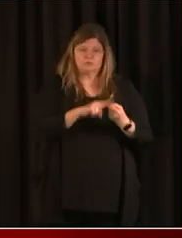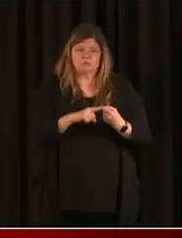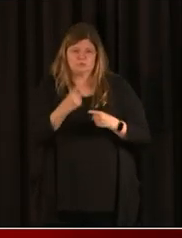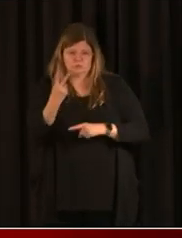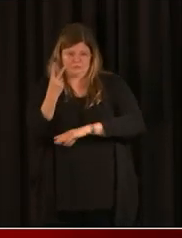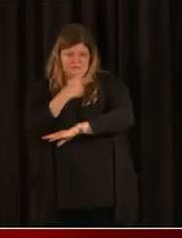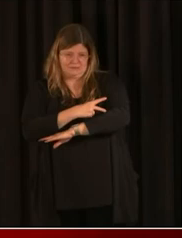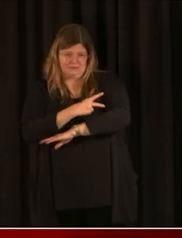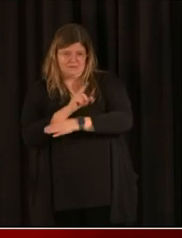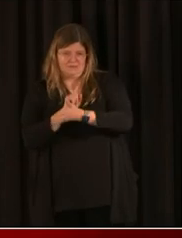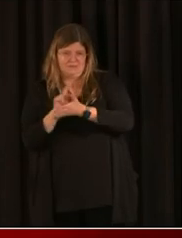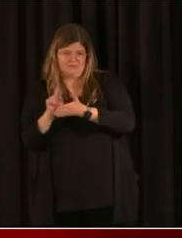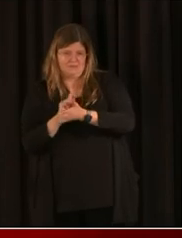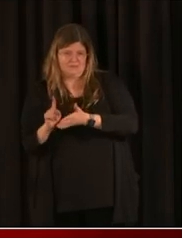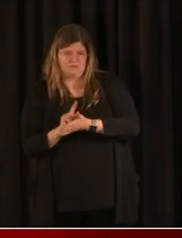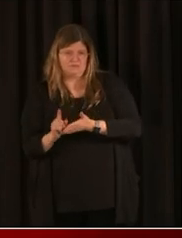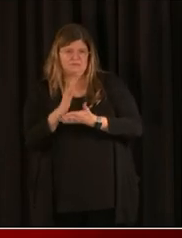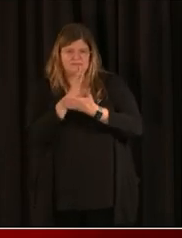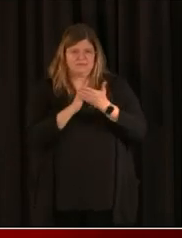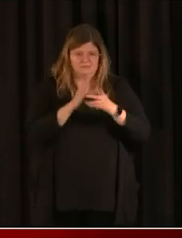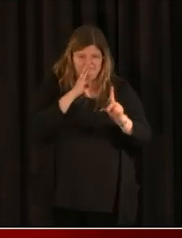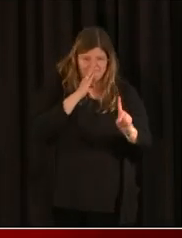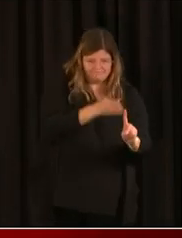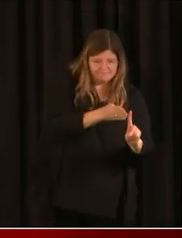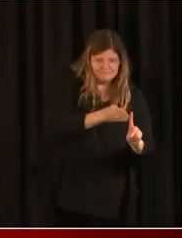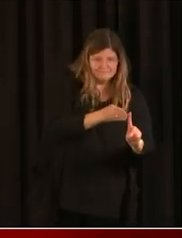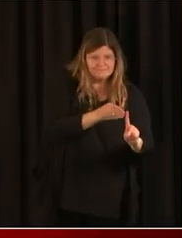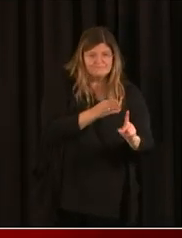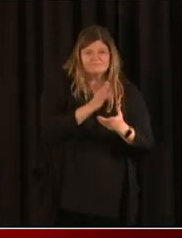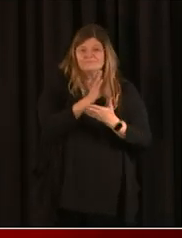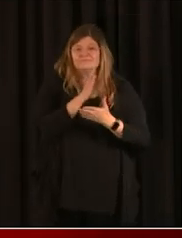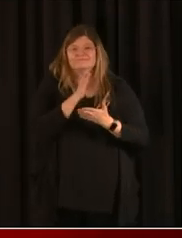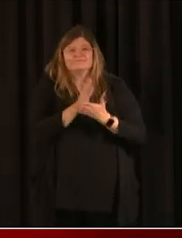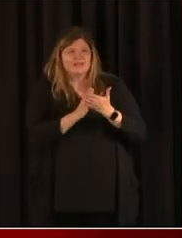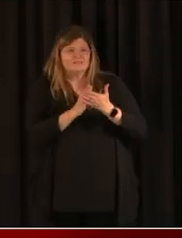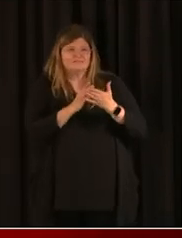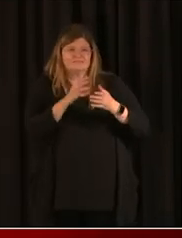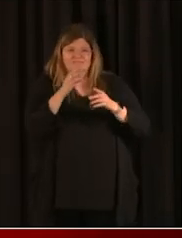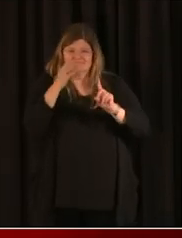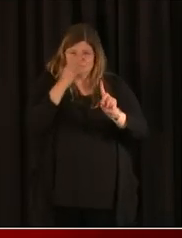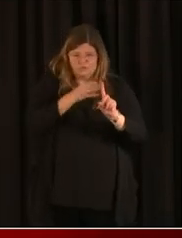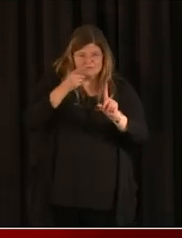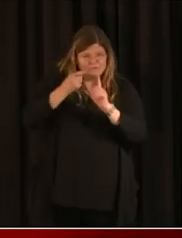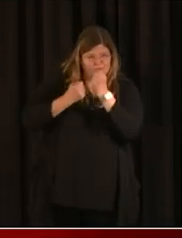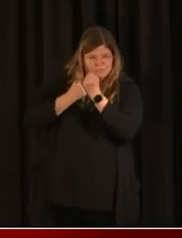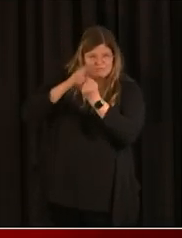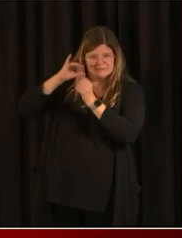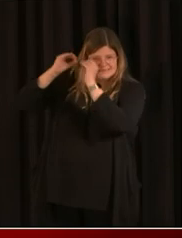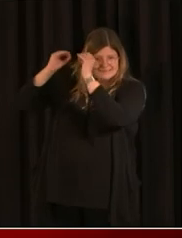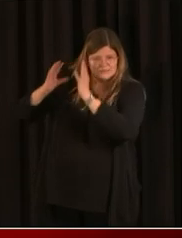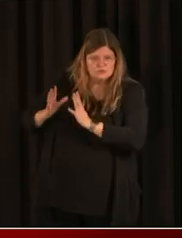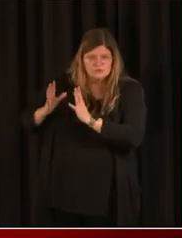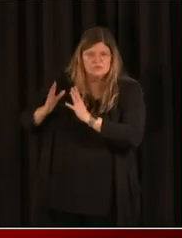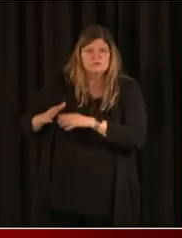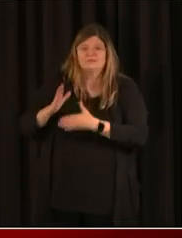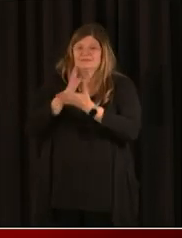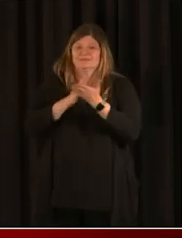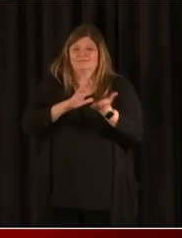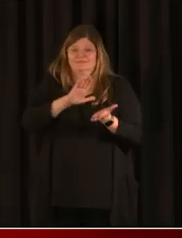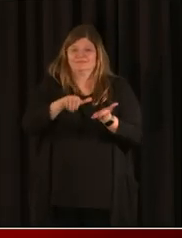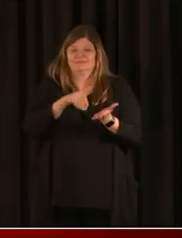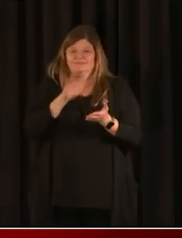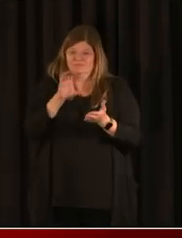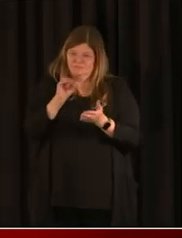days a week to get some really targeted and intentional supports from some of their teachers That could be core content teachers, that could be